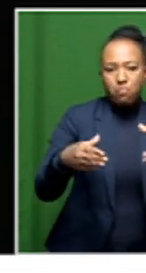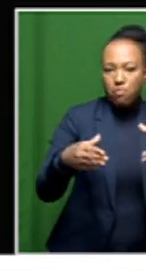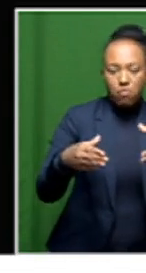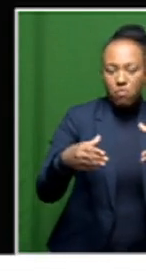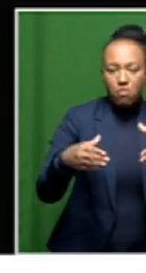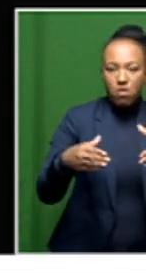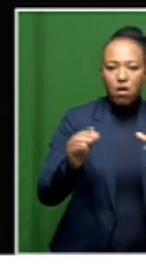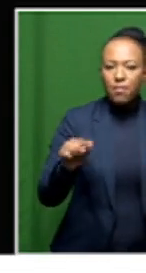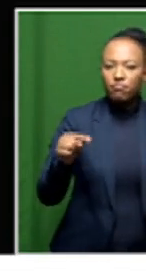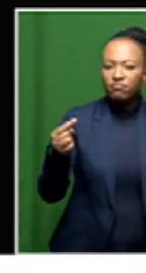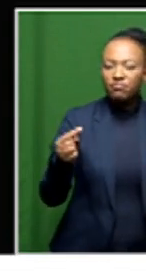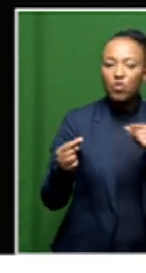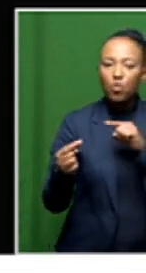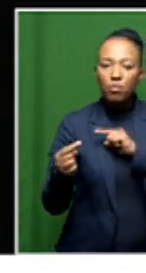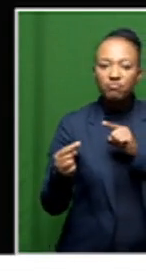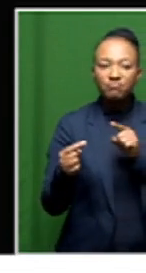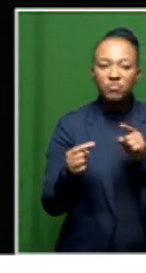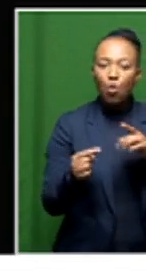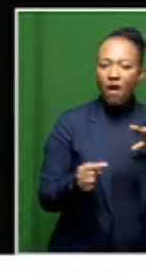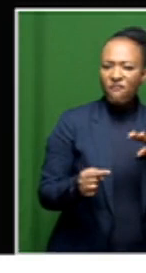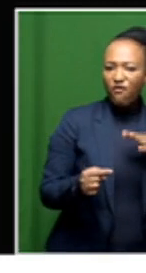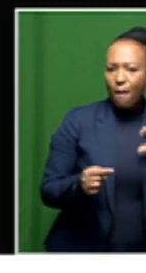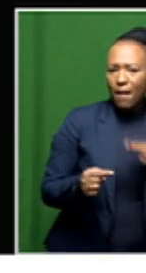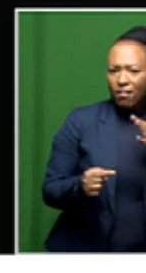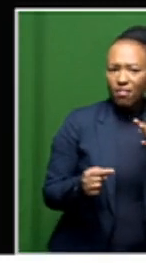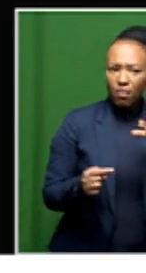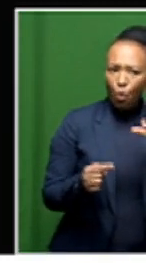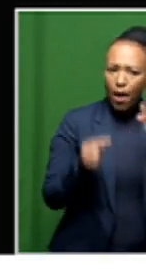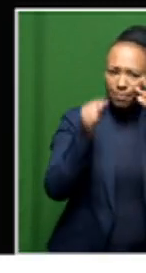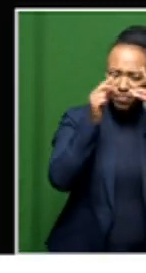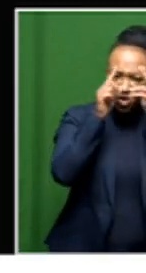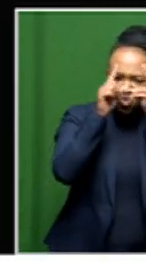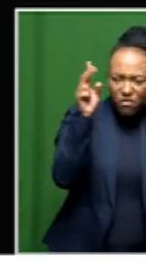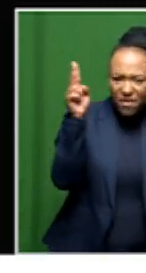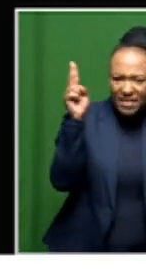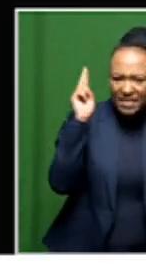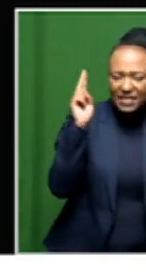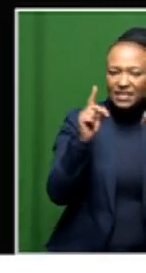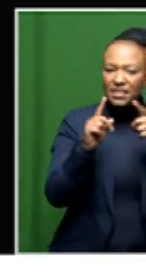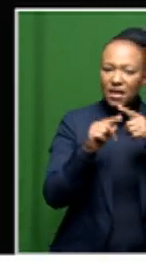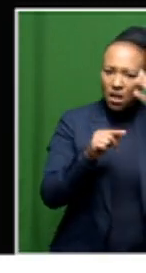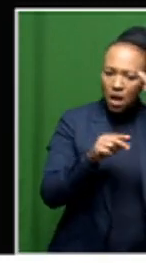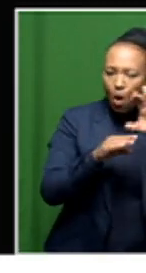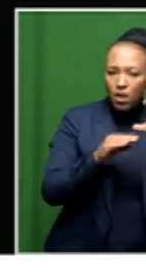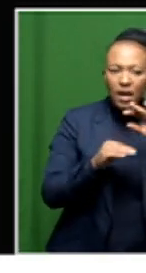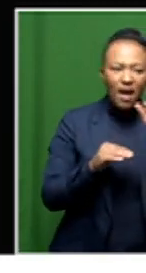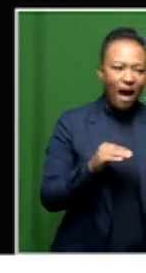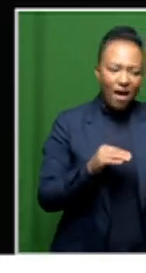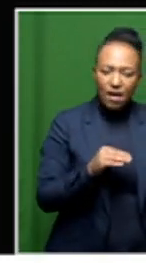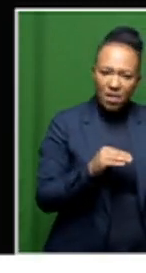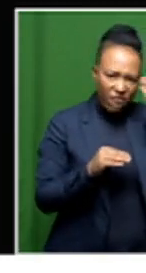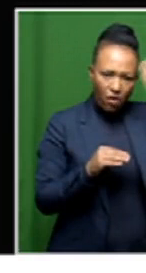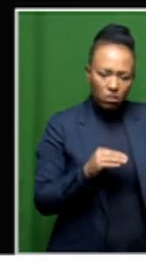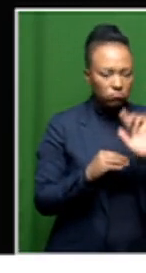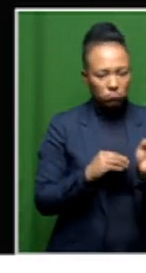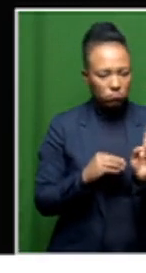we can't just deal with those that are in the formal systems and forget about those that are outside of the formal systems. It is in